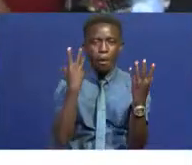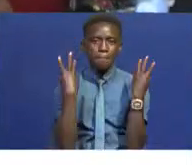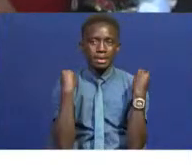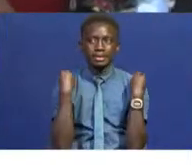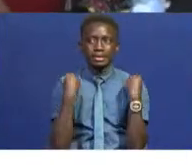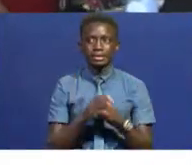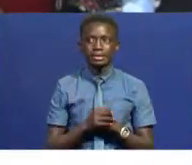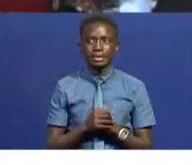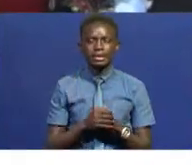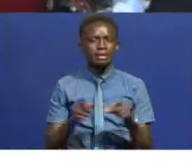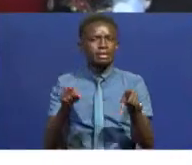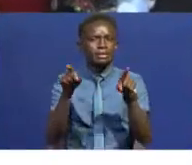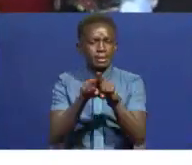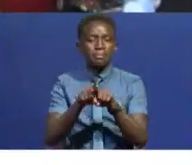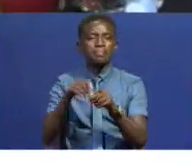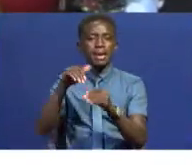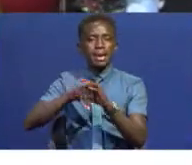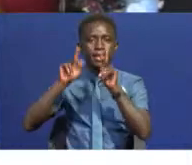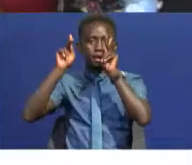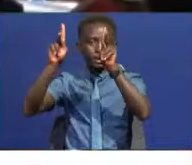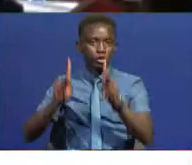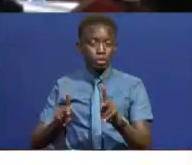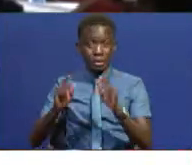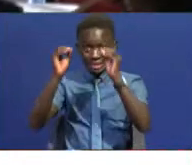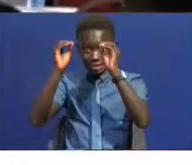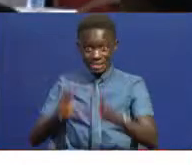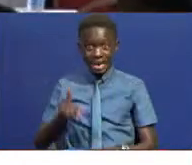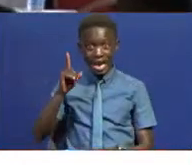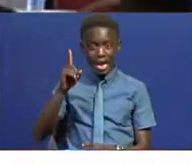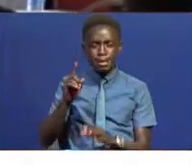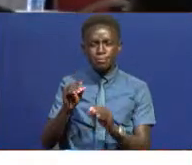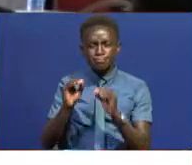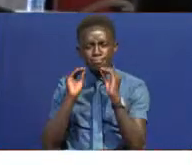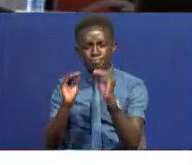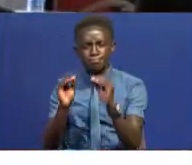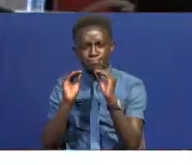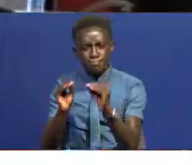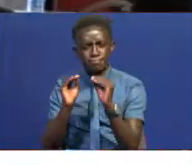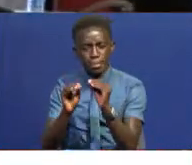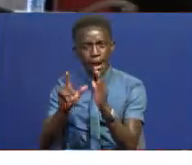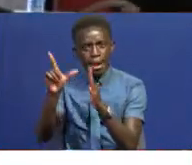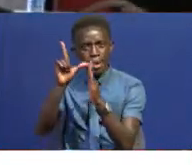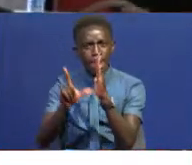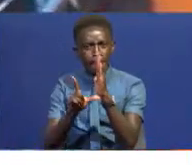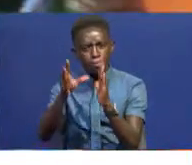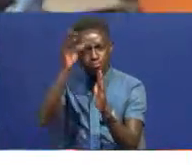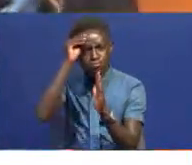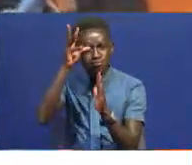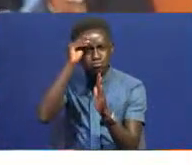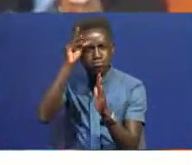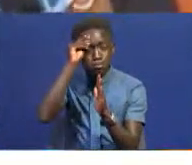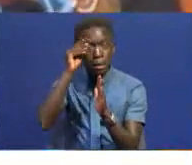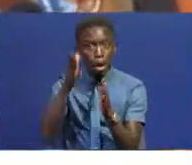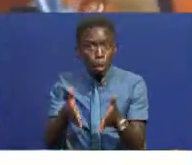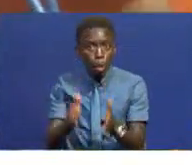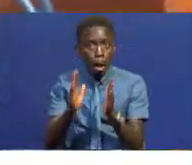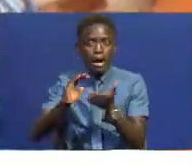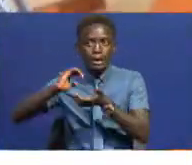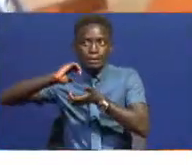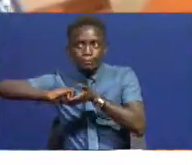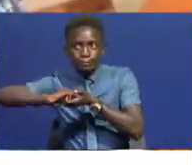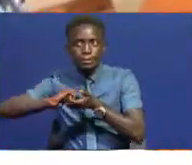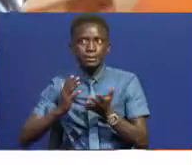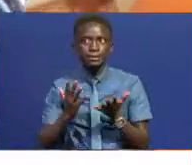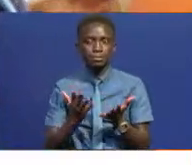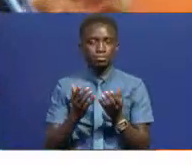were witnessed in Kisumu County as teachers were taken through sample lessons to ensure learning happens by way of engagement,